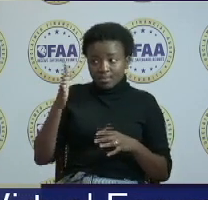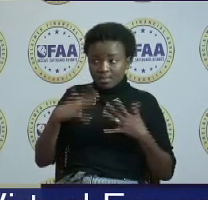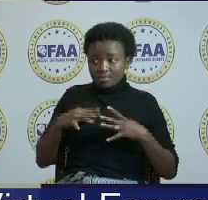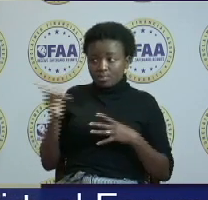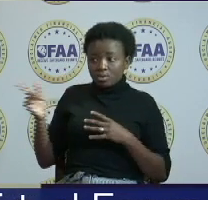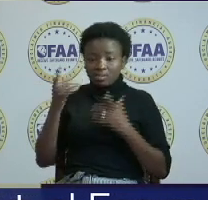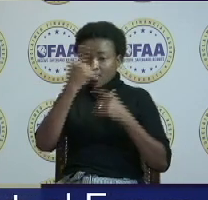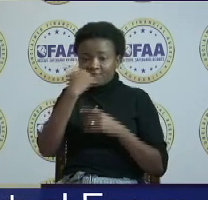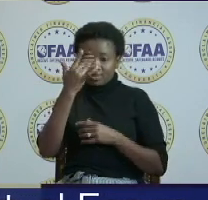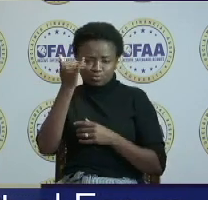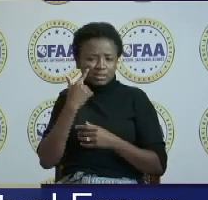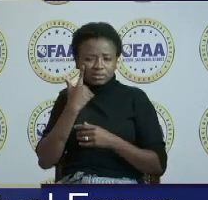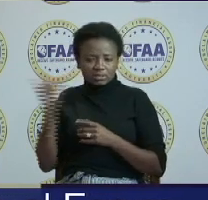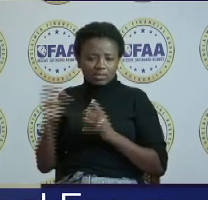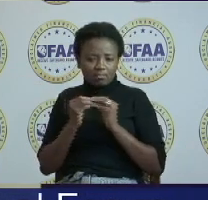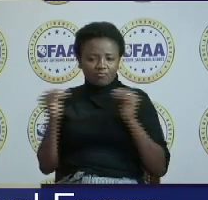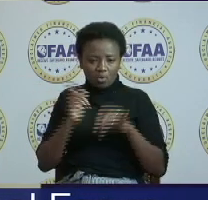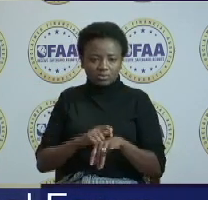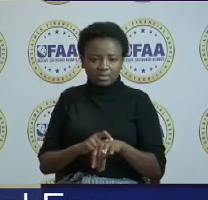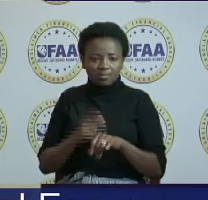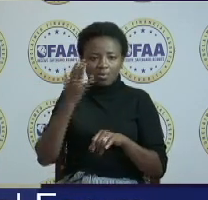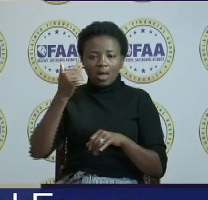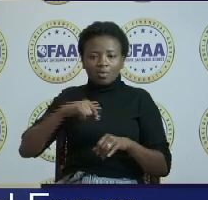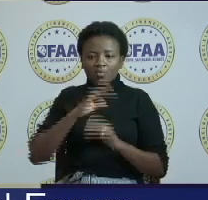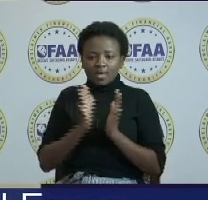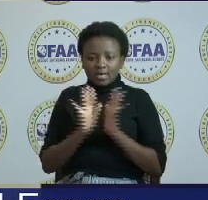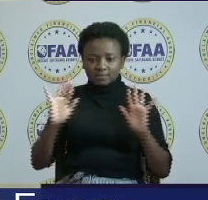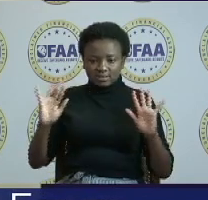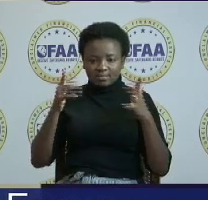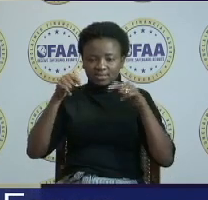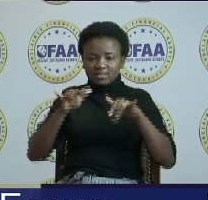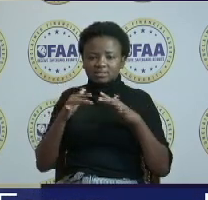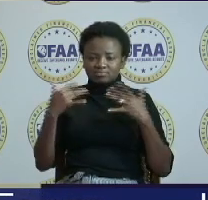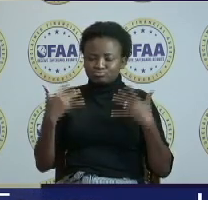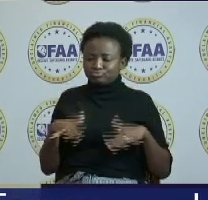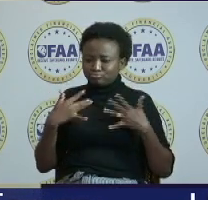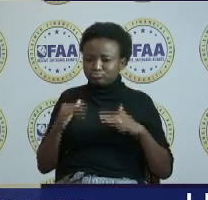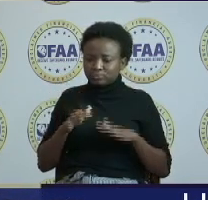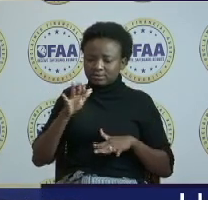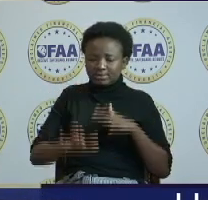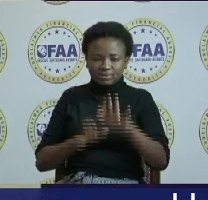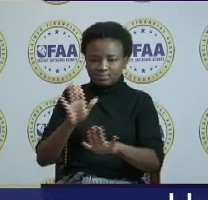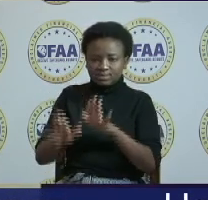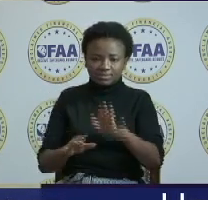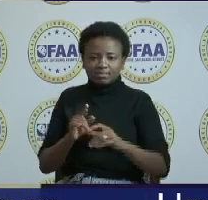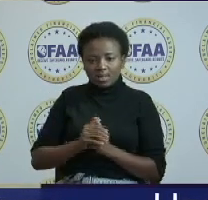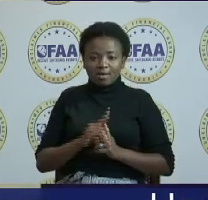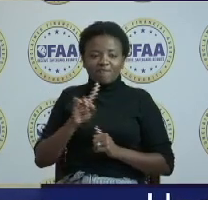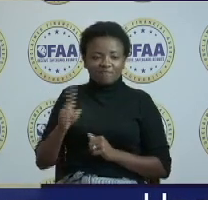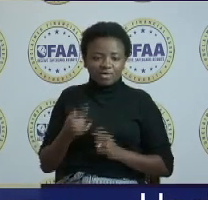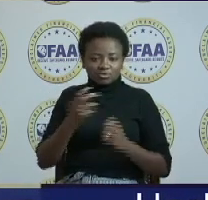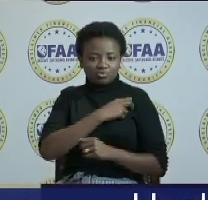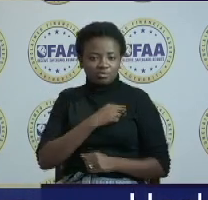are here, because you'll be seeing them a lot as we celebrate this amazing stride that is the inaugural consultative